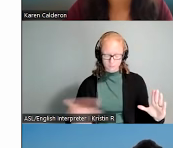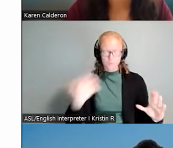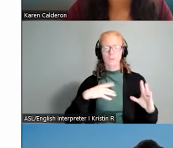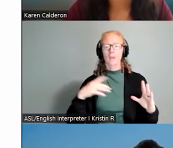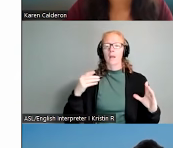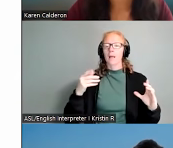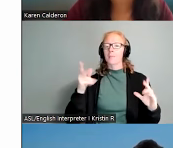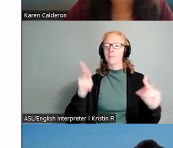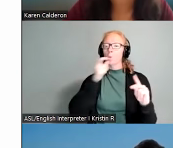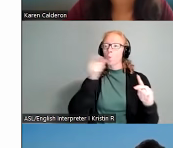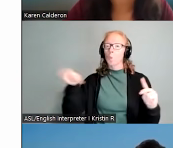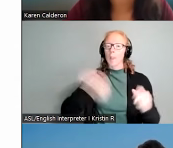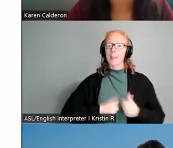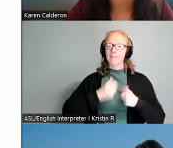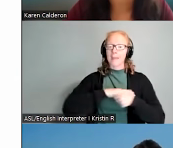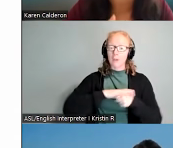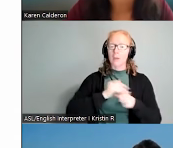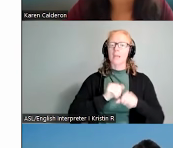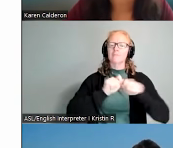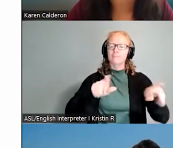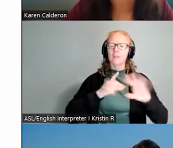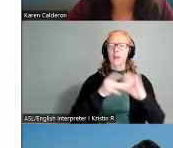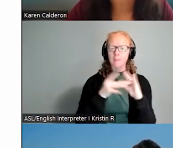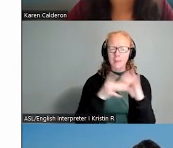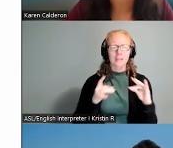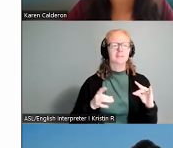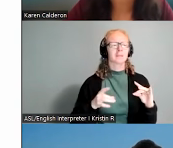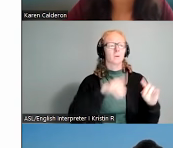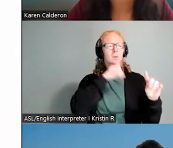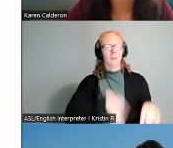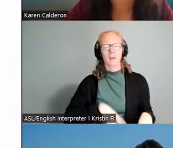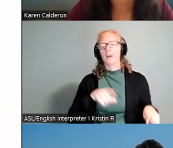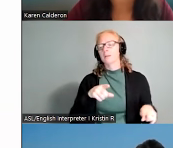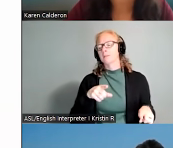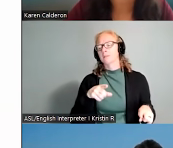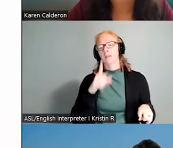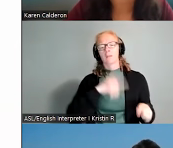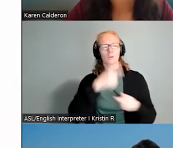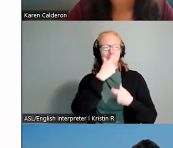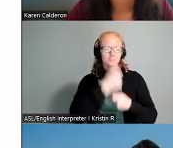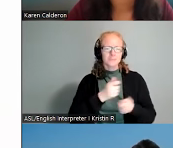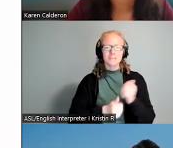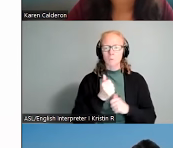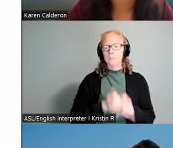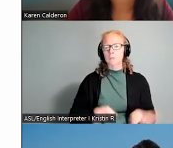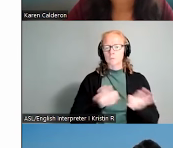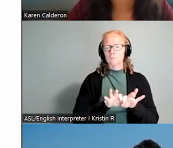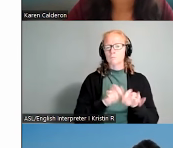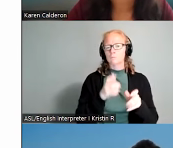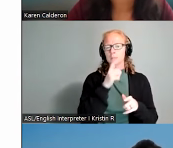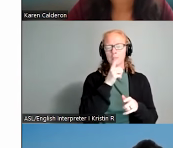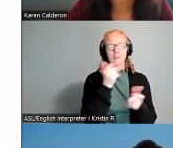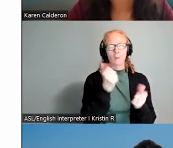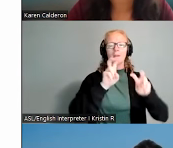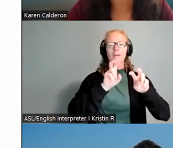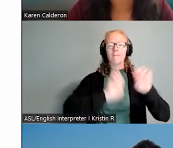comments on the scope of the PEIR, let us know the type of environmental issues they're most interested in and would like to see